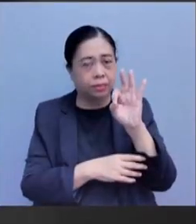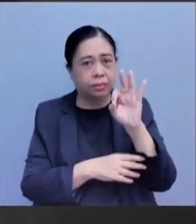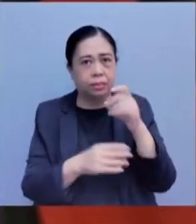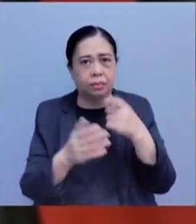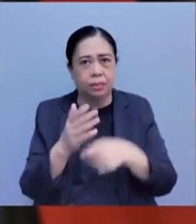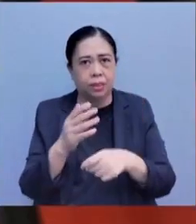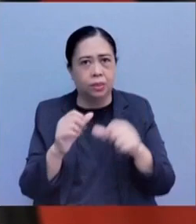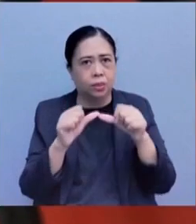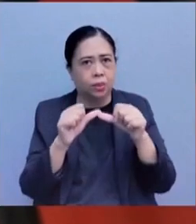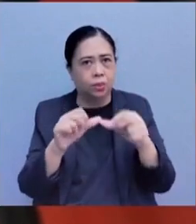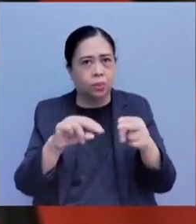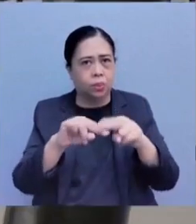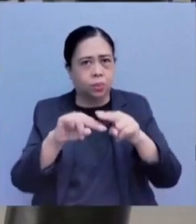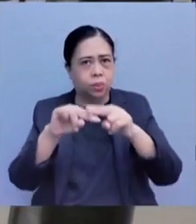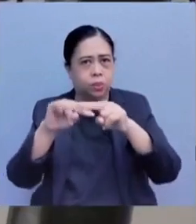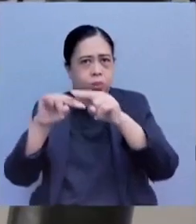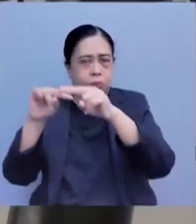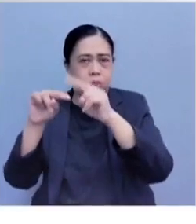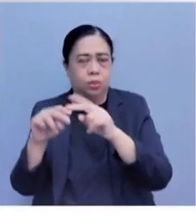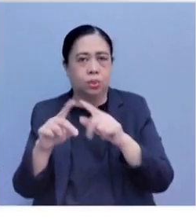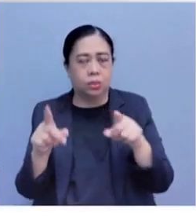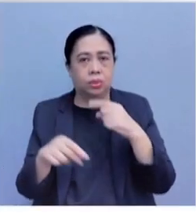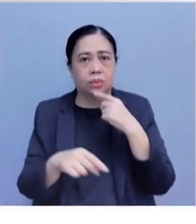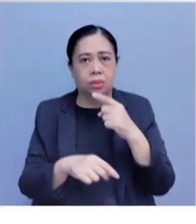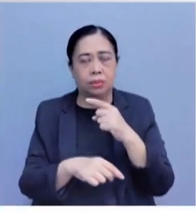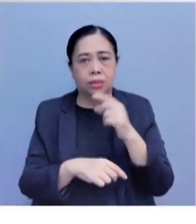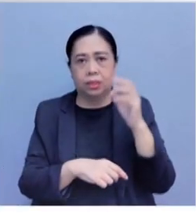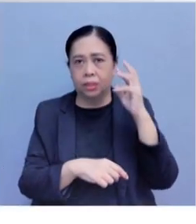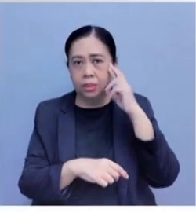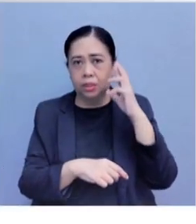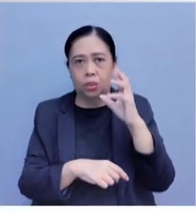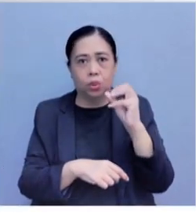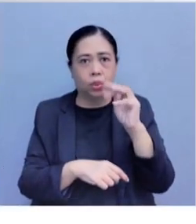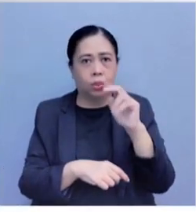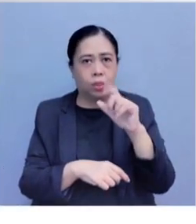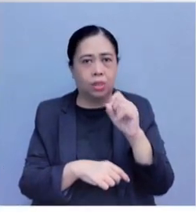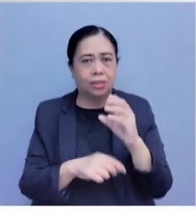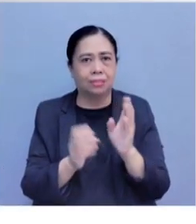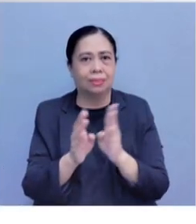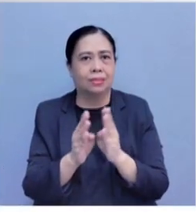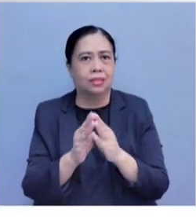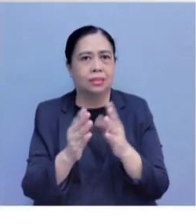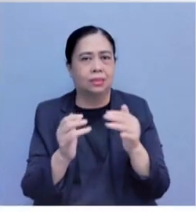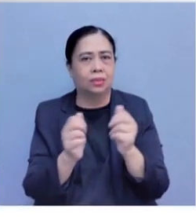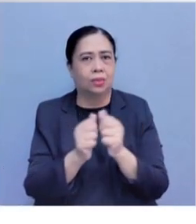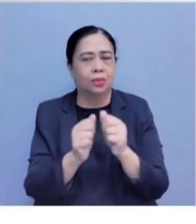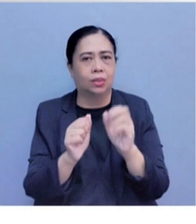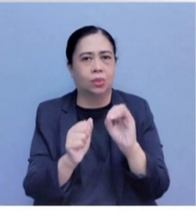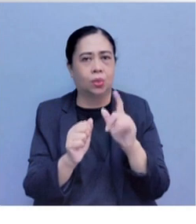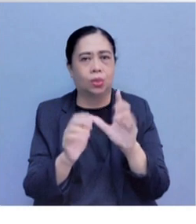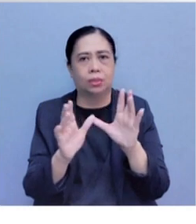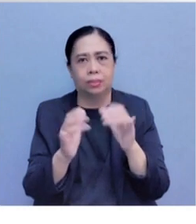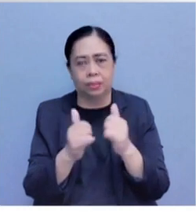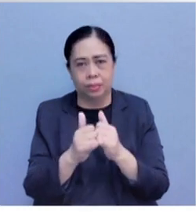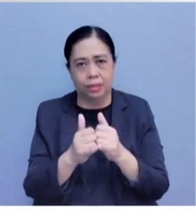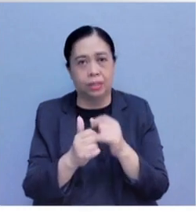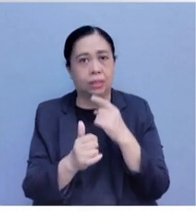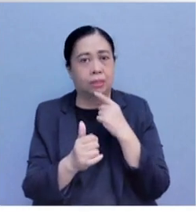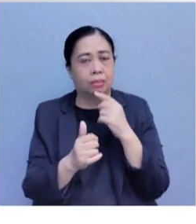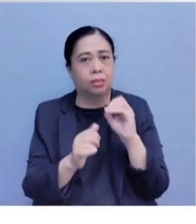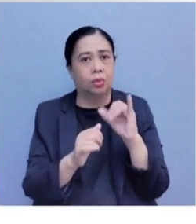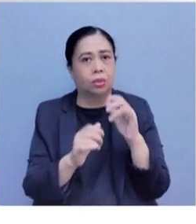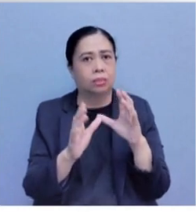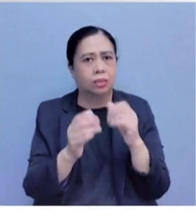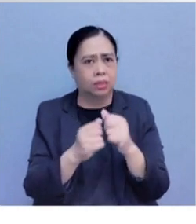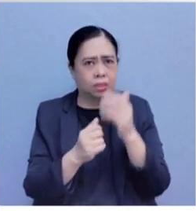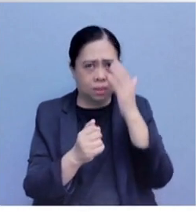prices continue to climb. Romualdez made that statement following a meeting with oil players. The speaker also told oil companies to help